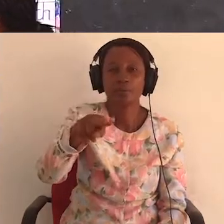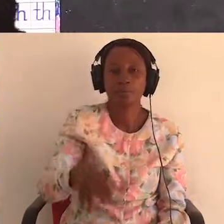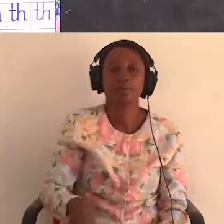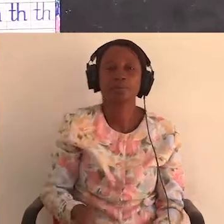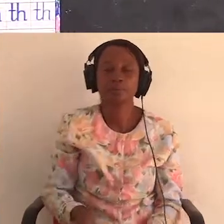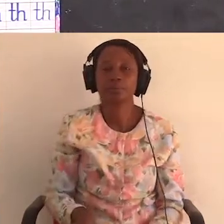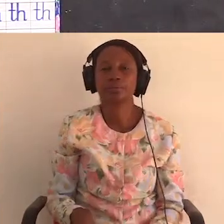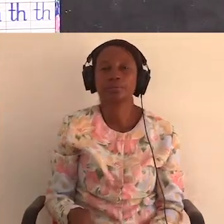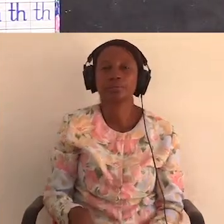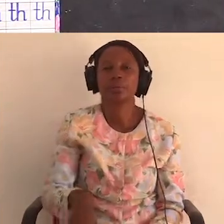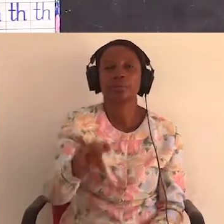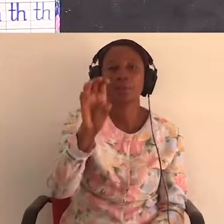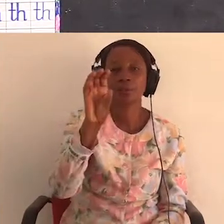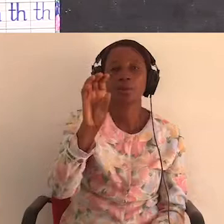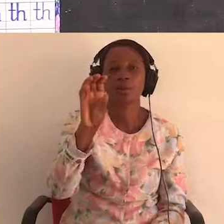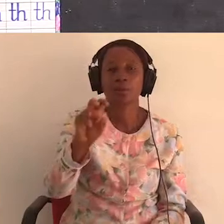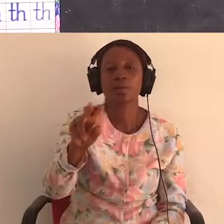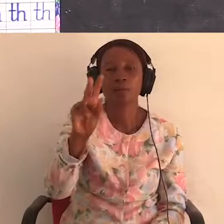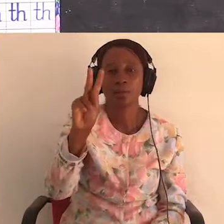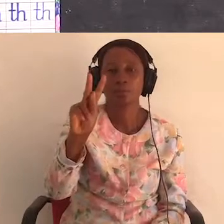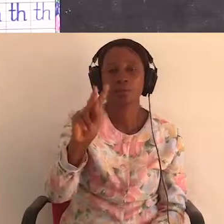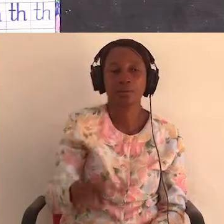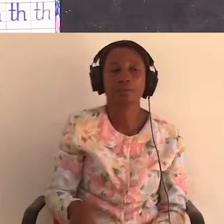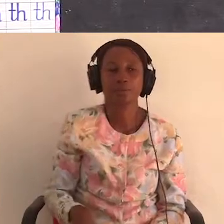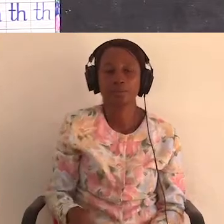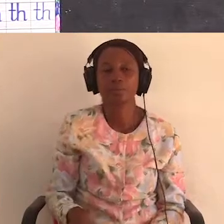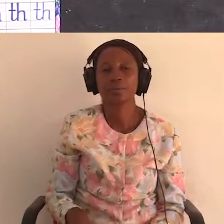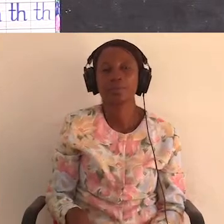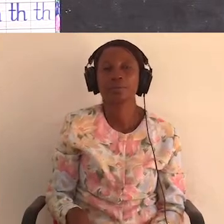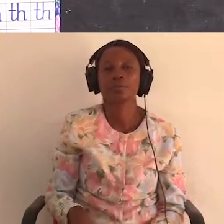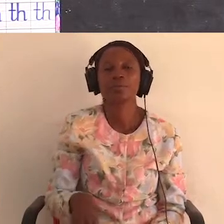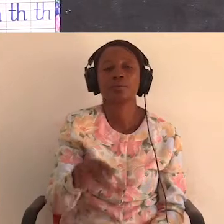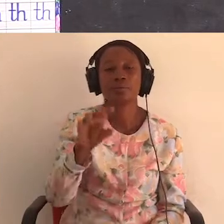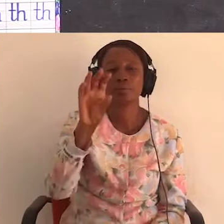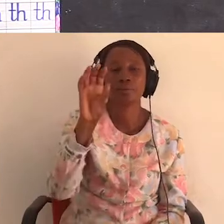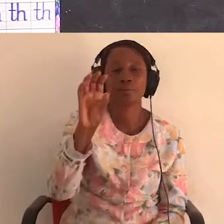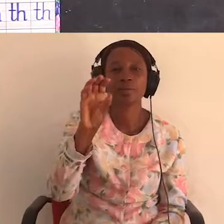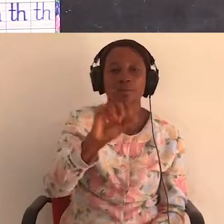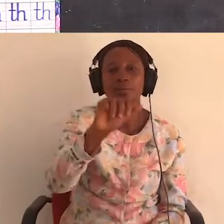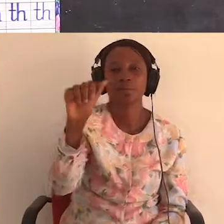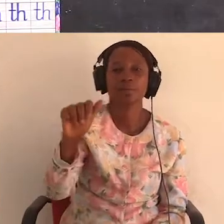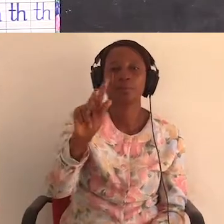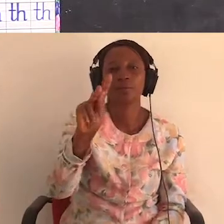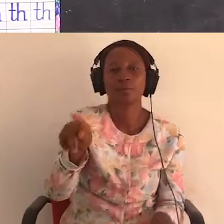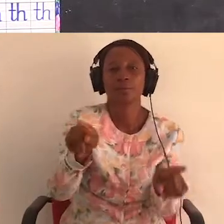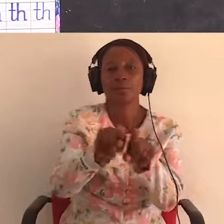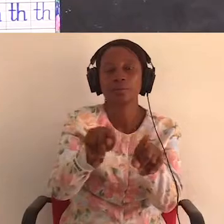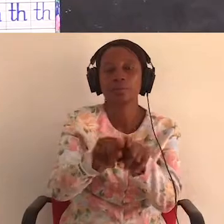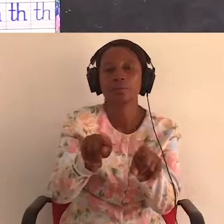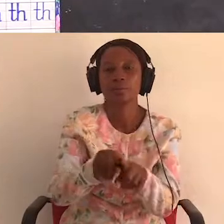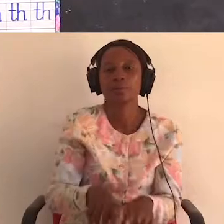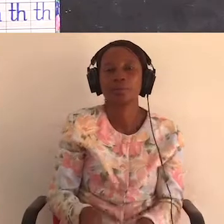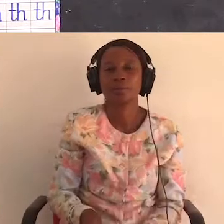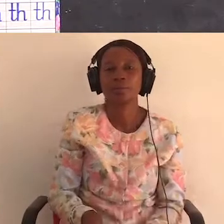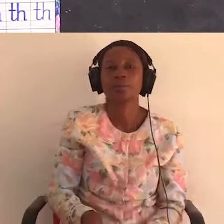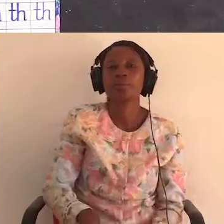N, K. If you look at this, you have the C and the K. They all have the same sound.